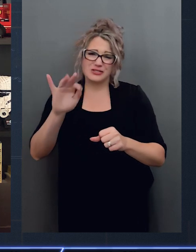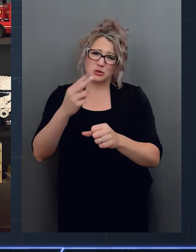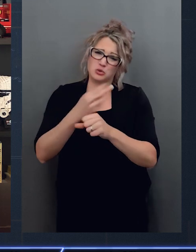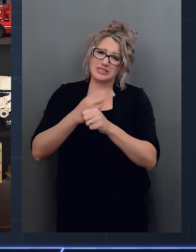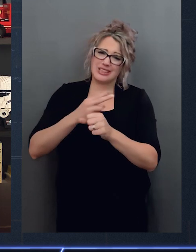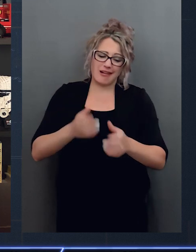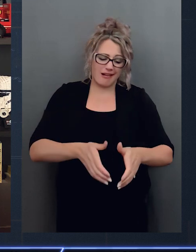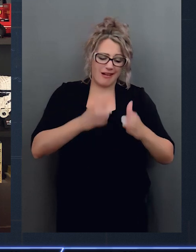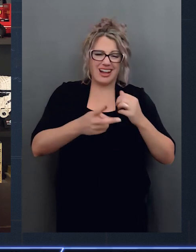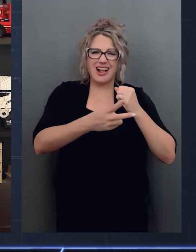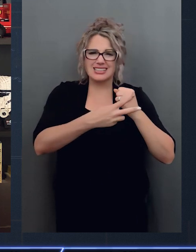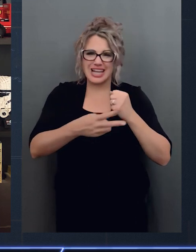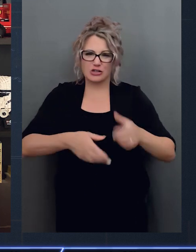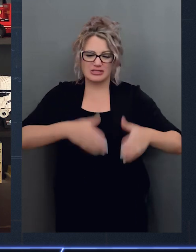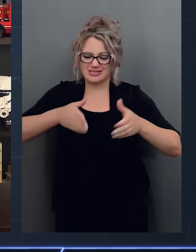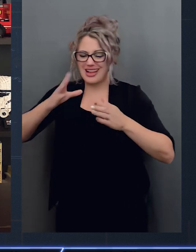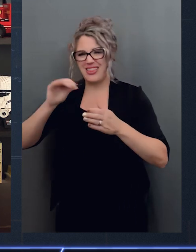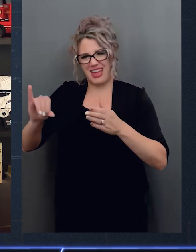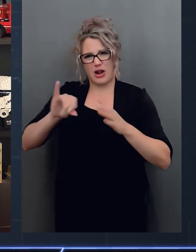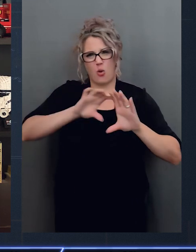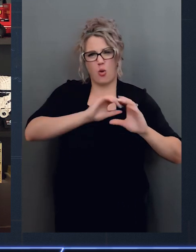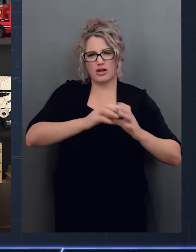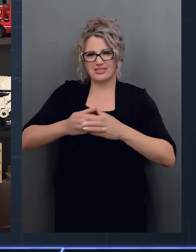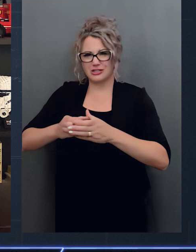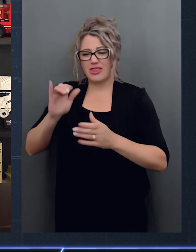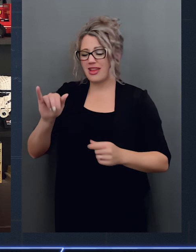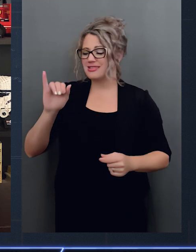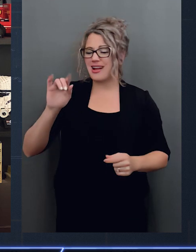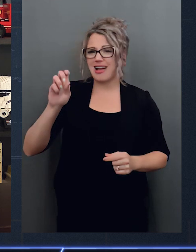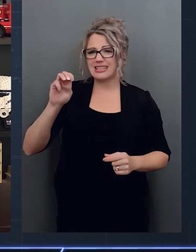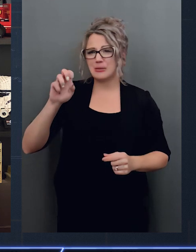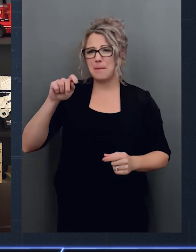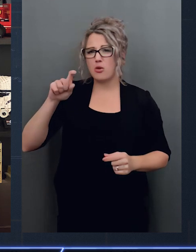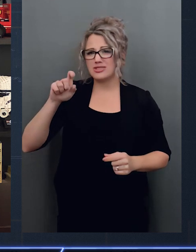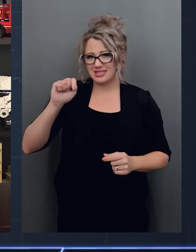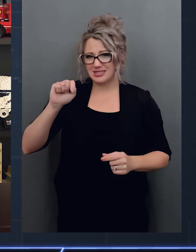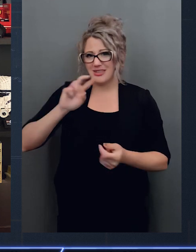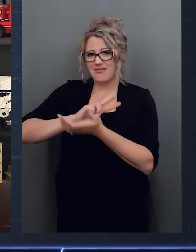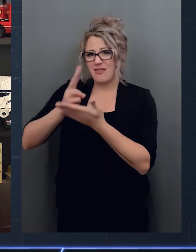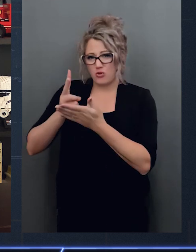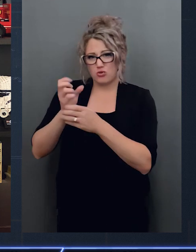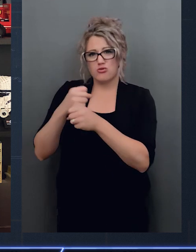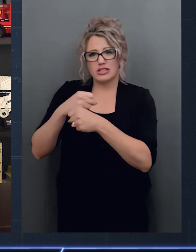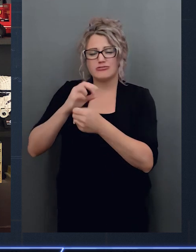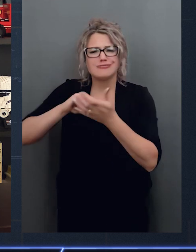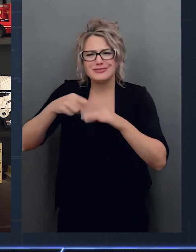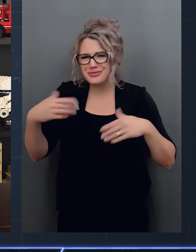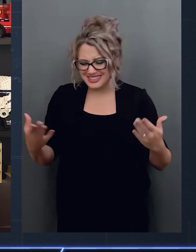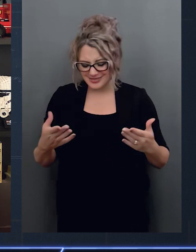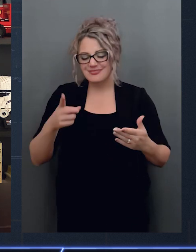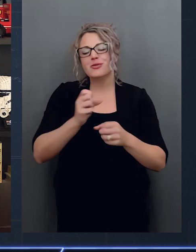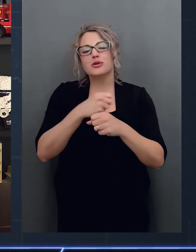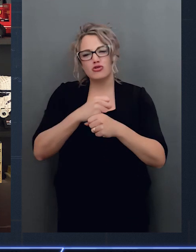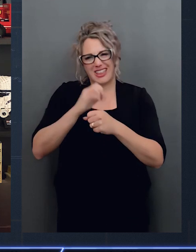container orchestration. The feature is called idempotent volume creation. In plain English, what this means is that if you